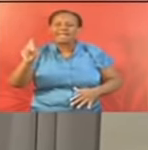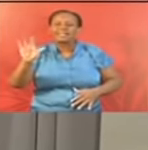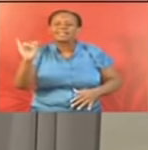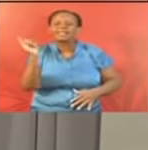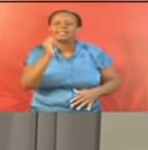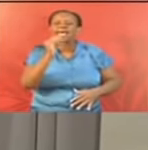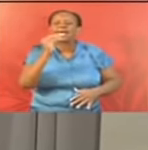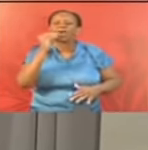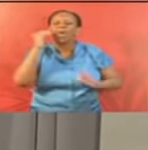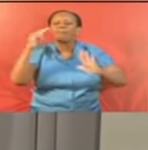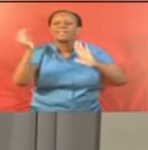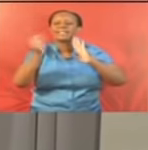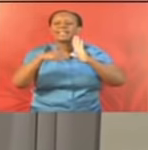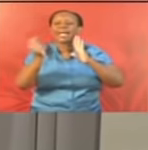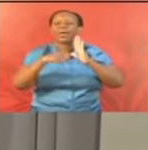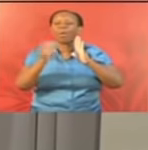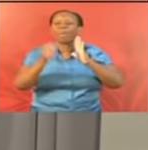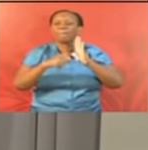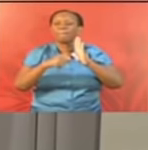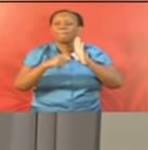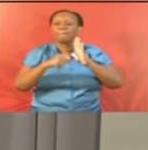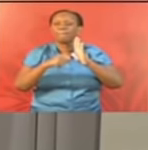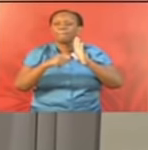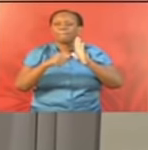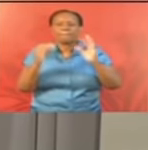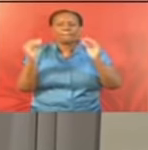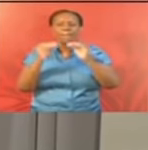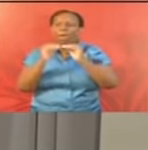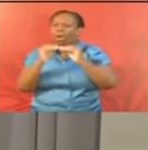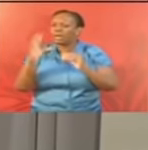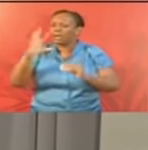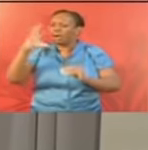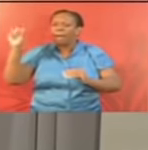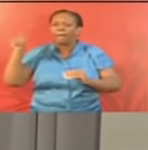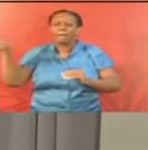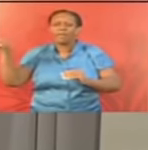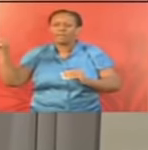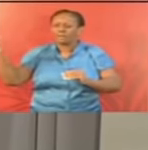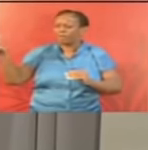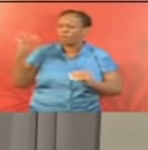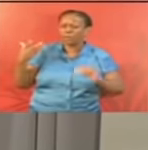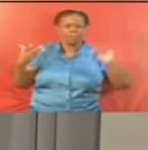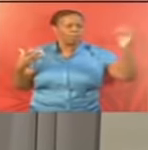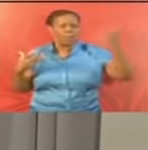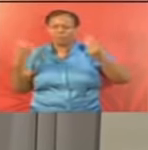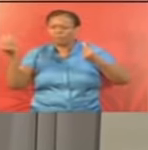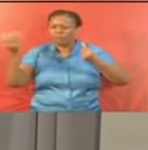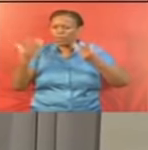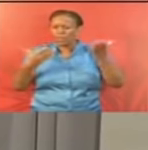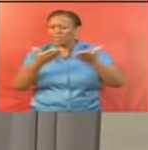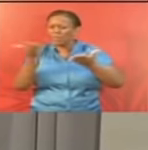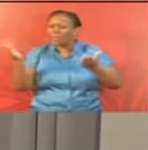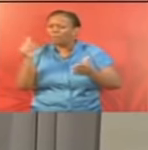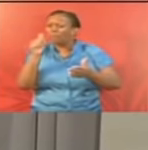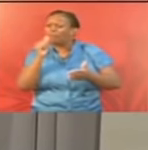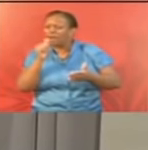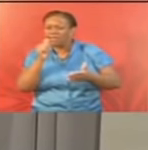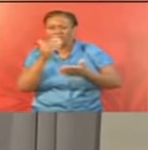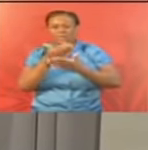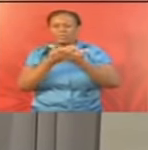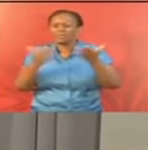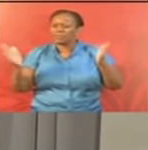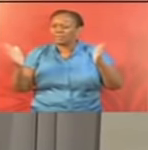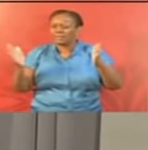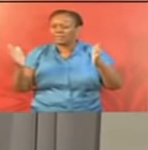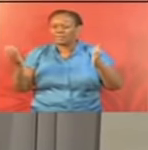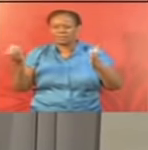more reports from companies, both in the private sector and also the public sector,